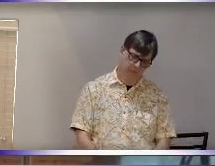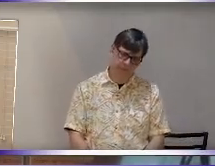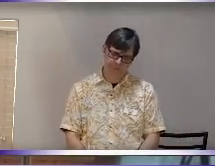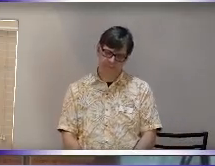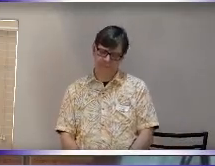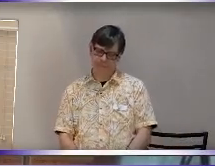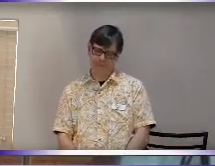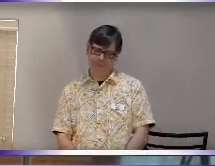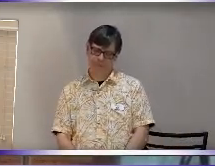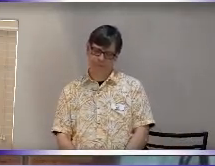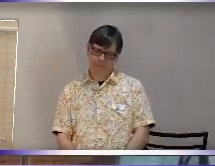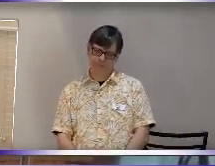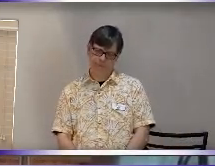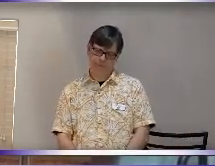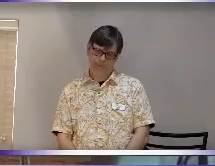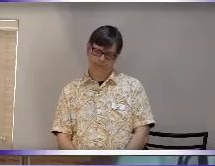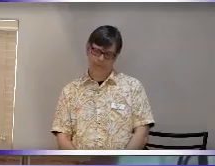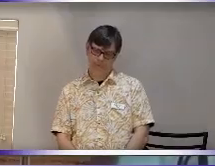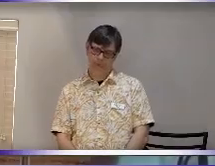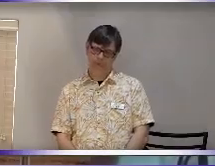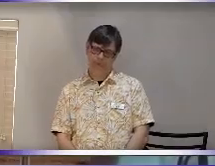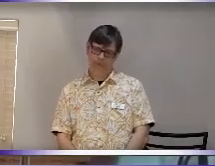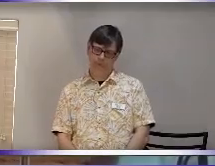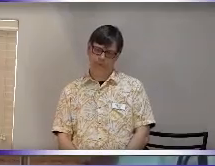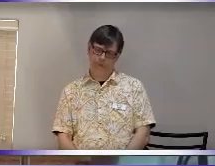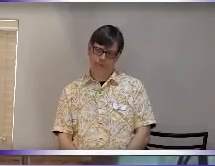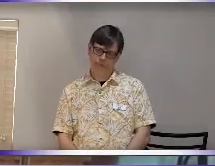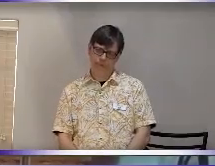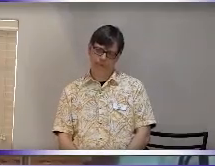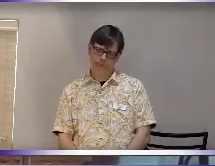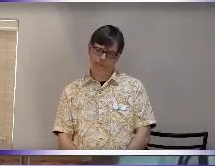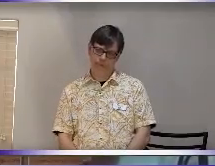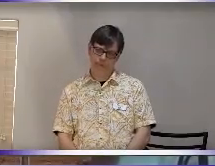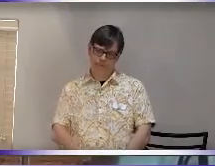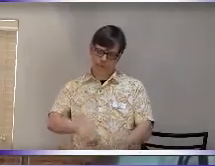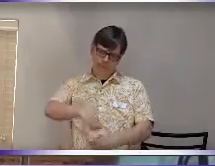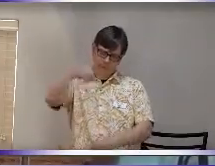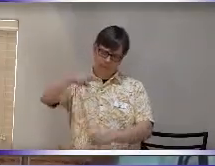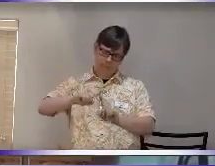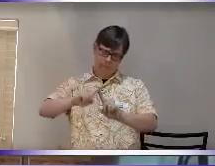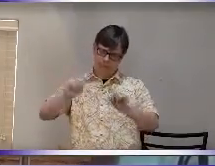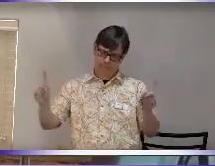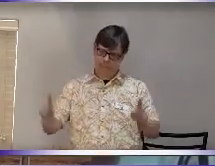to separate and to find difference.